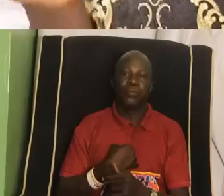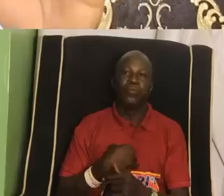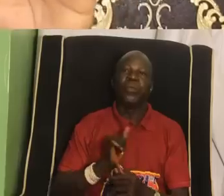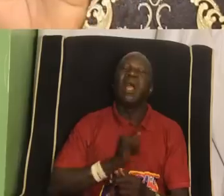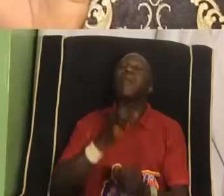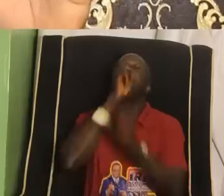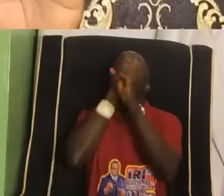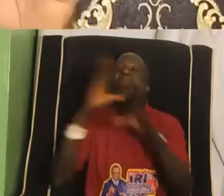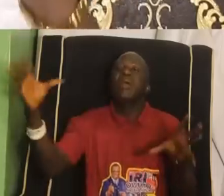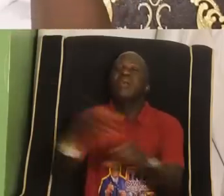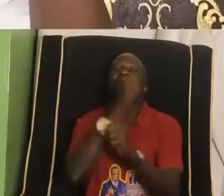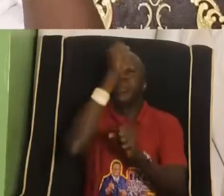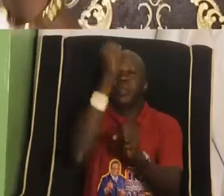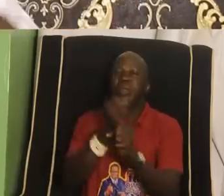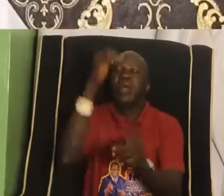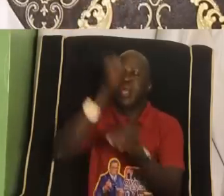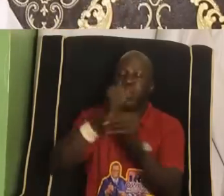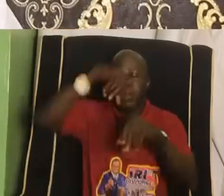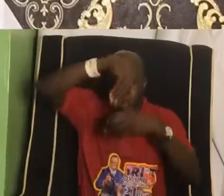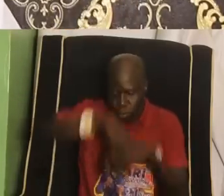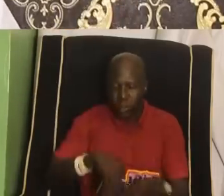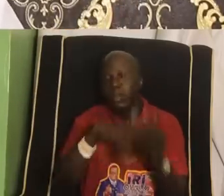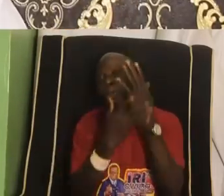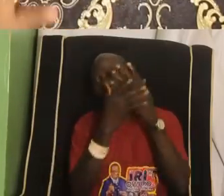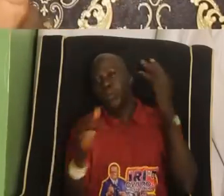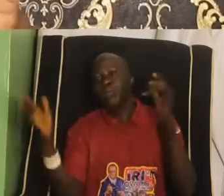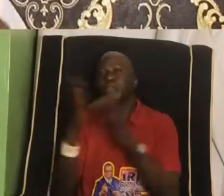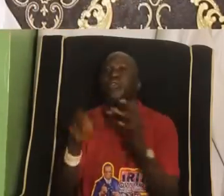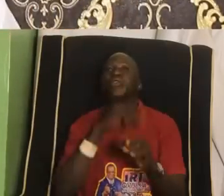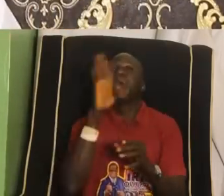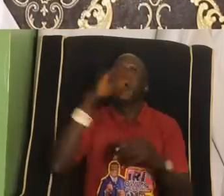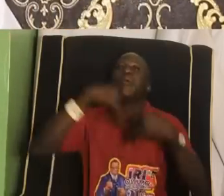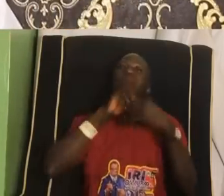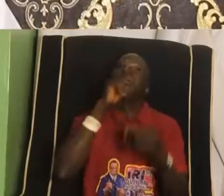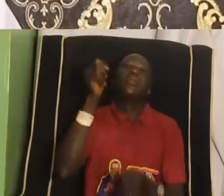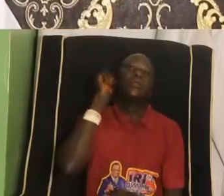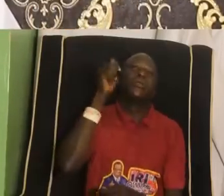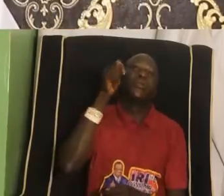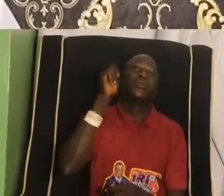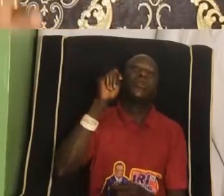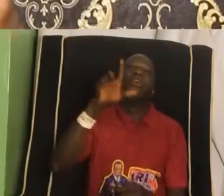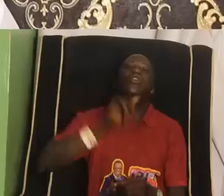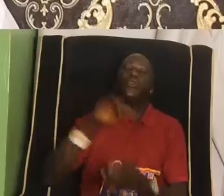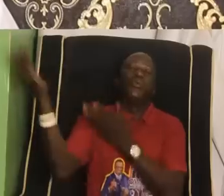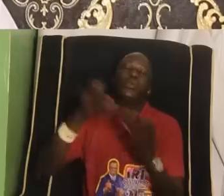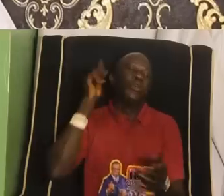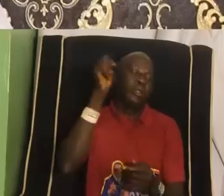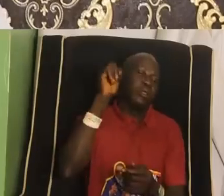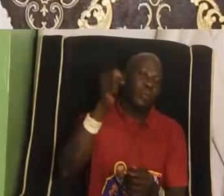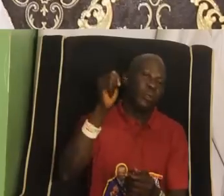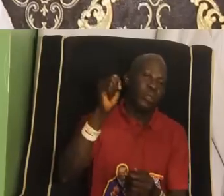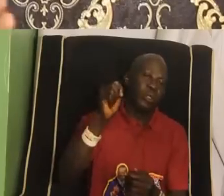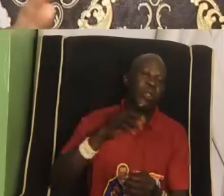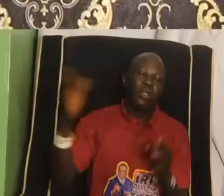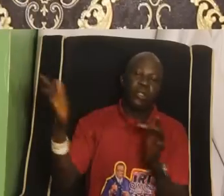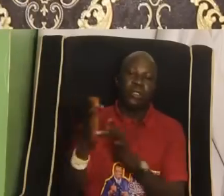As I fire your symbol of faith, I put in the poop blood of Jesus. Testimony. Not testimony. Not